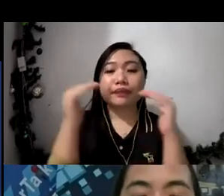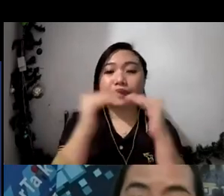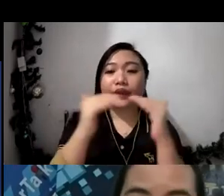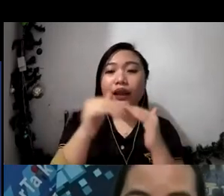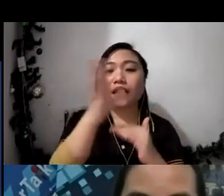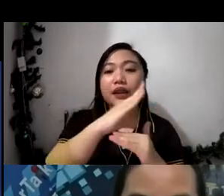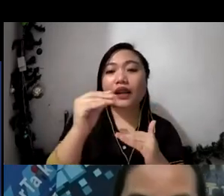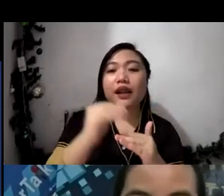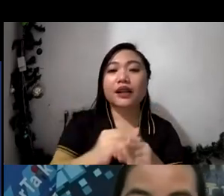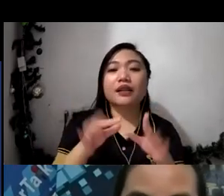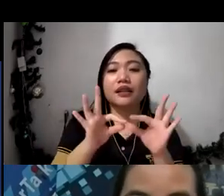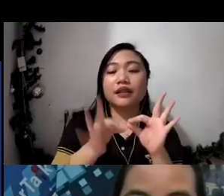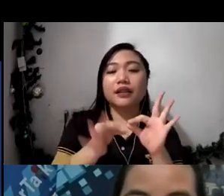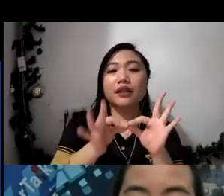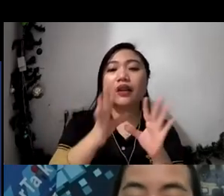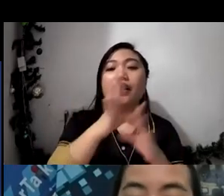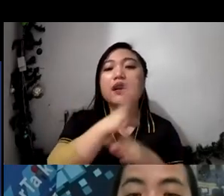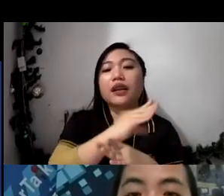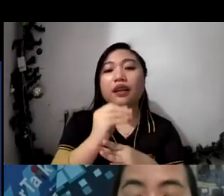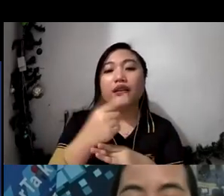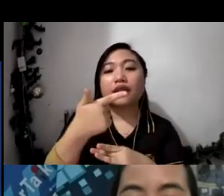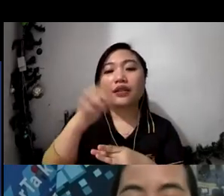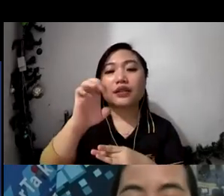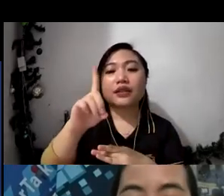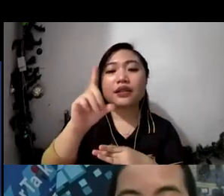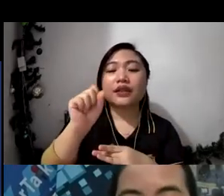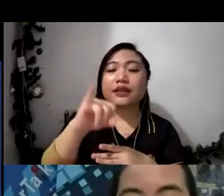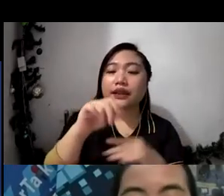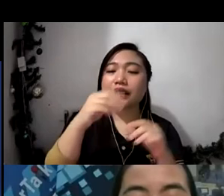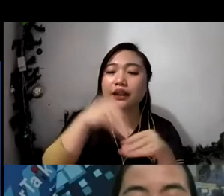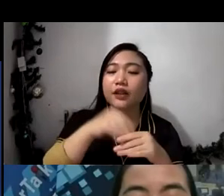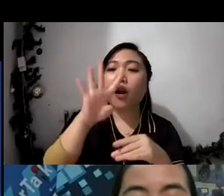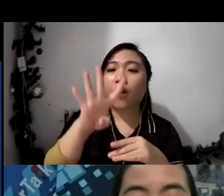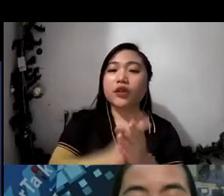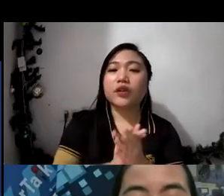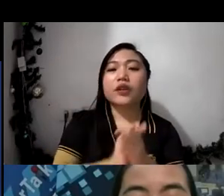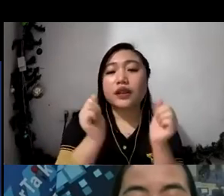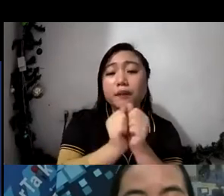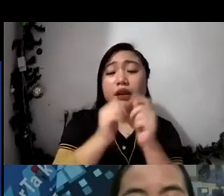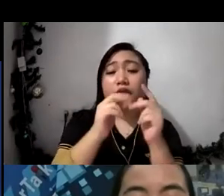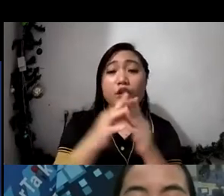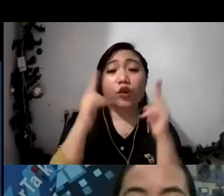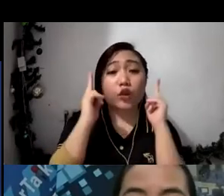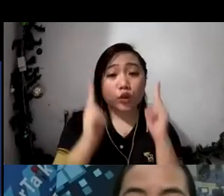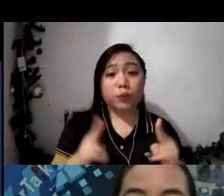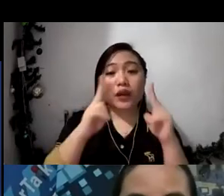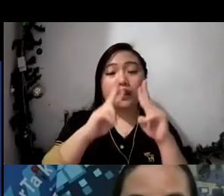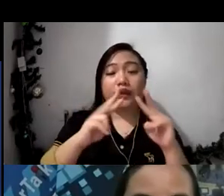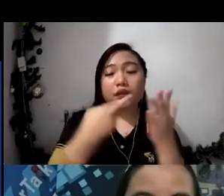and social inclusion or JEDSI in the four pillars of Human Resource Management Program of